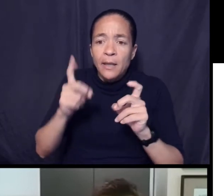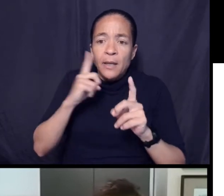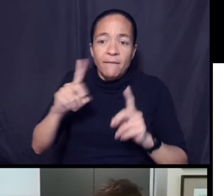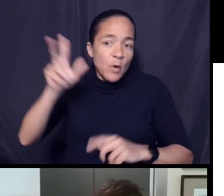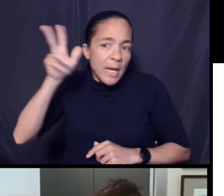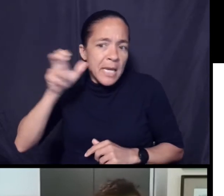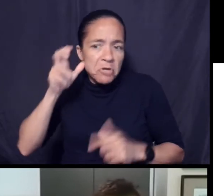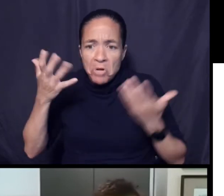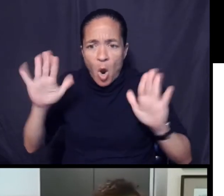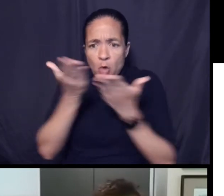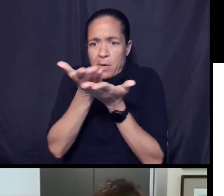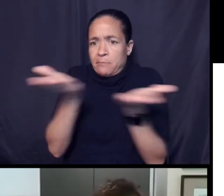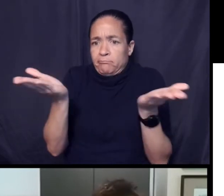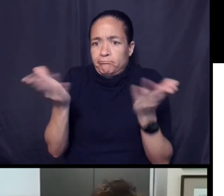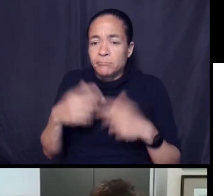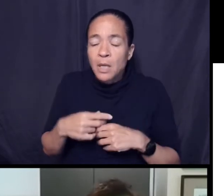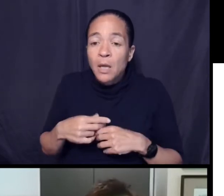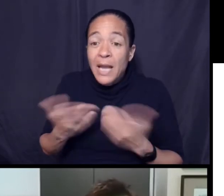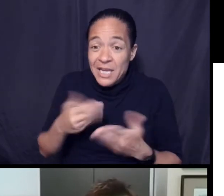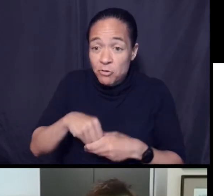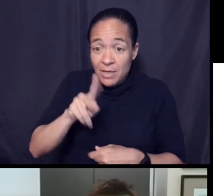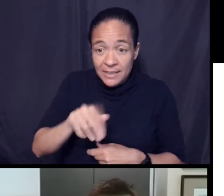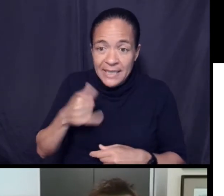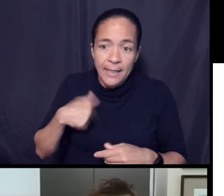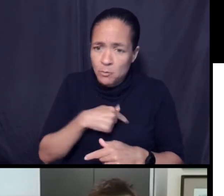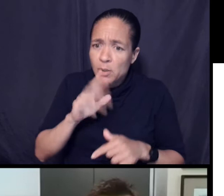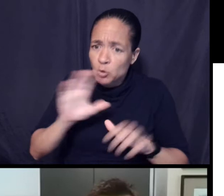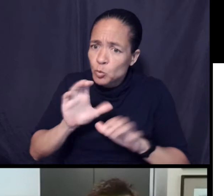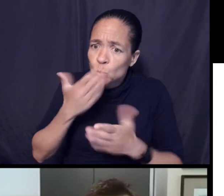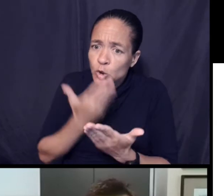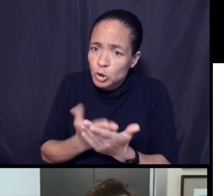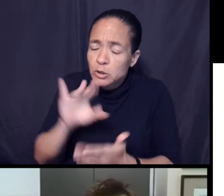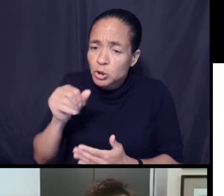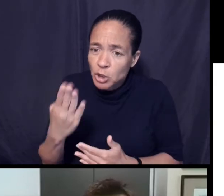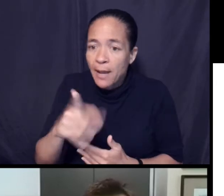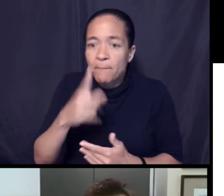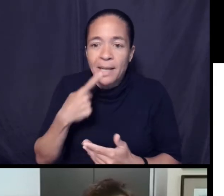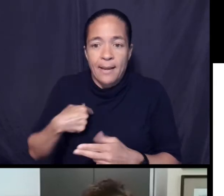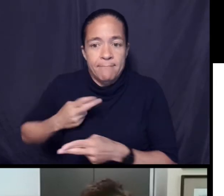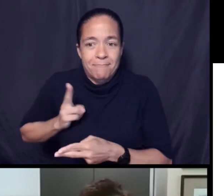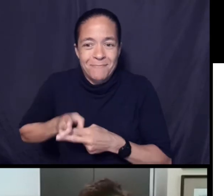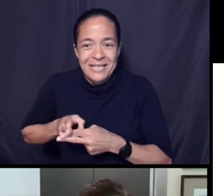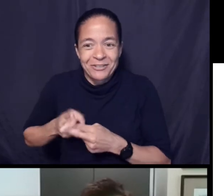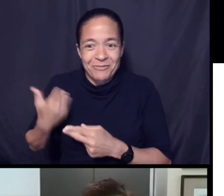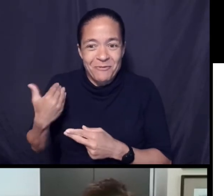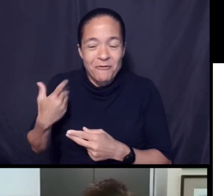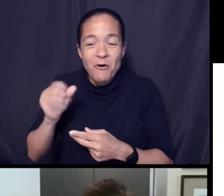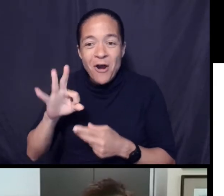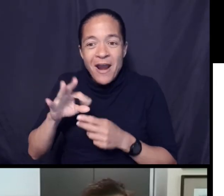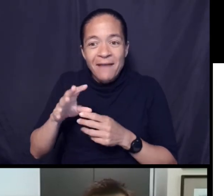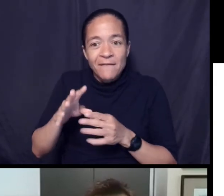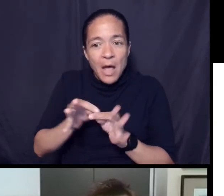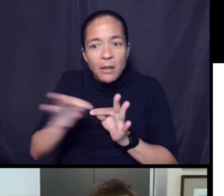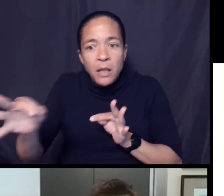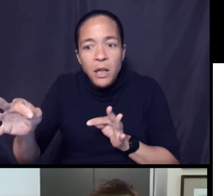throughout the nation as well as in Kentucky, and we do a very good job with that. But as I mentioned before, in those children who have delayed hearing loss, a